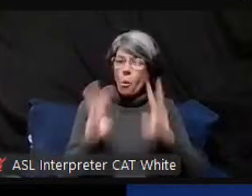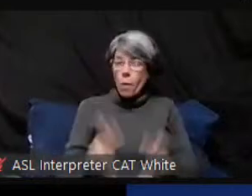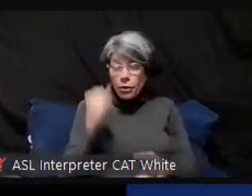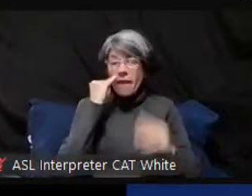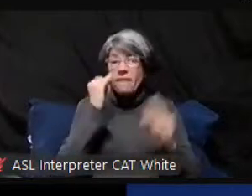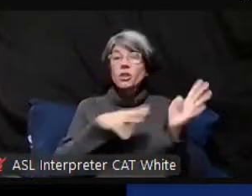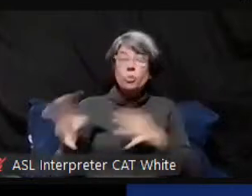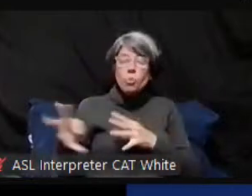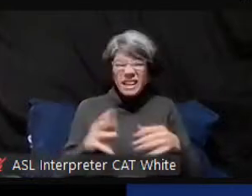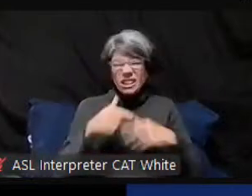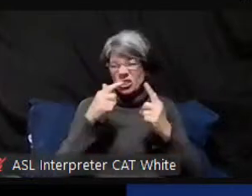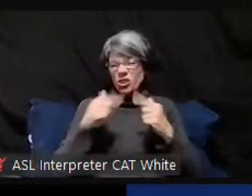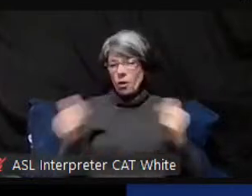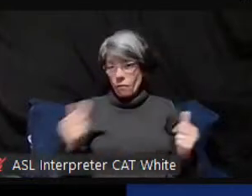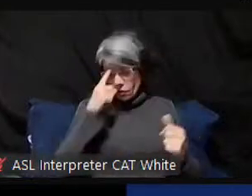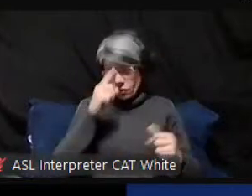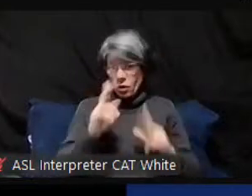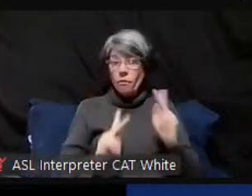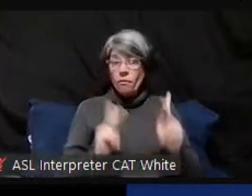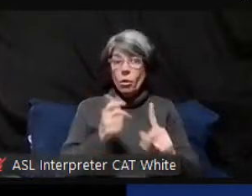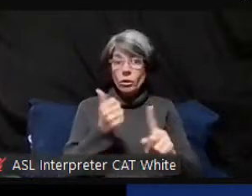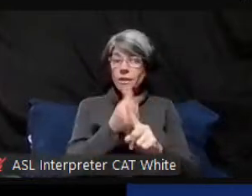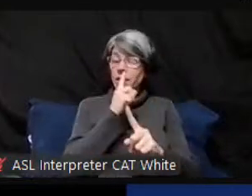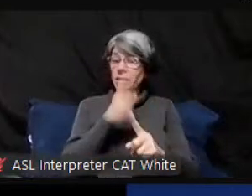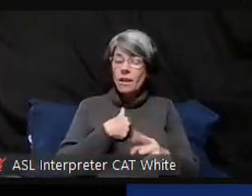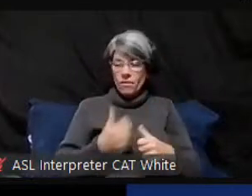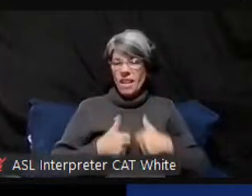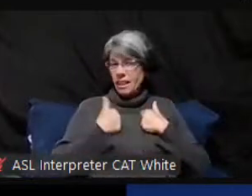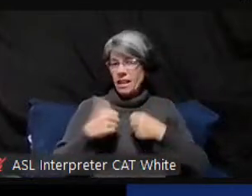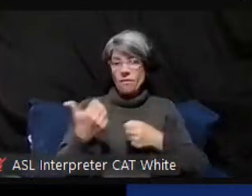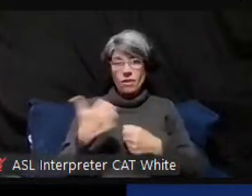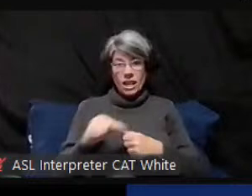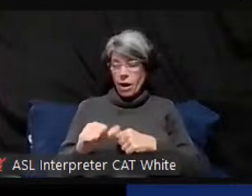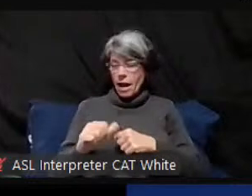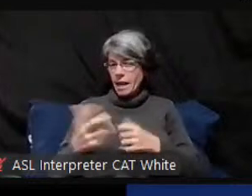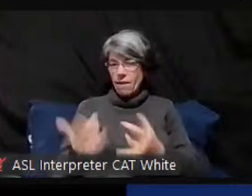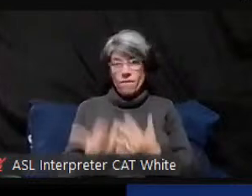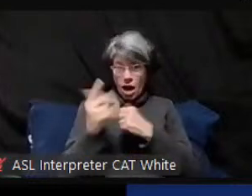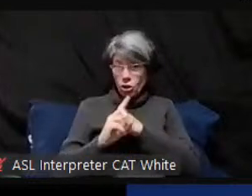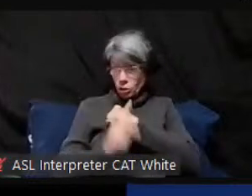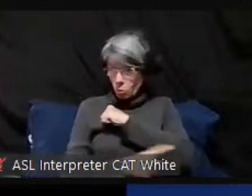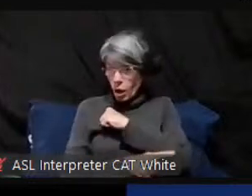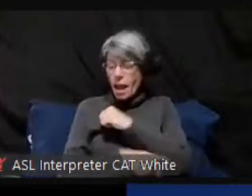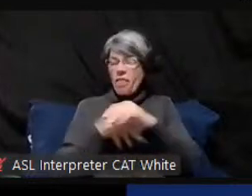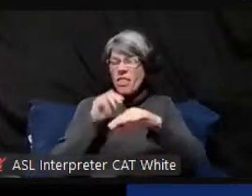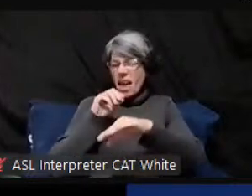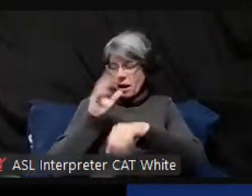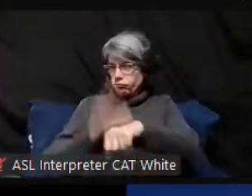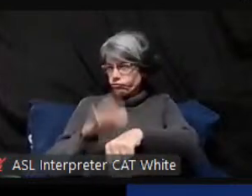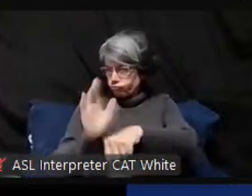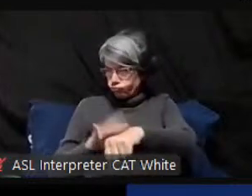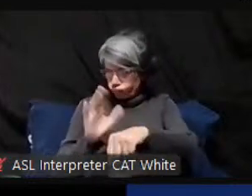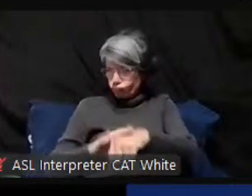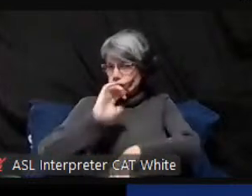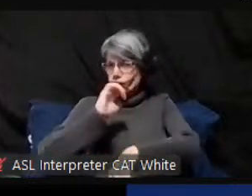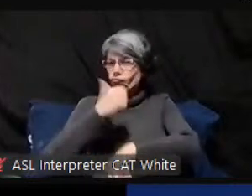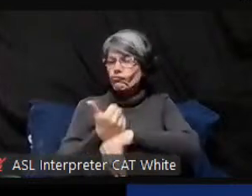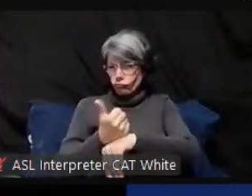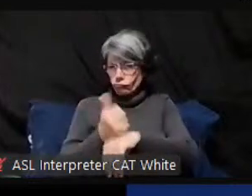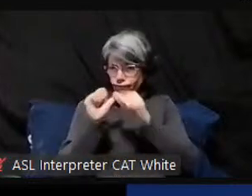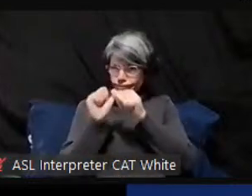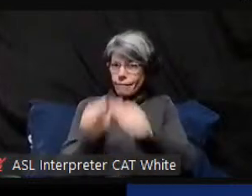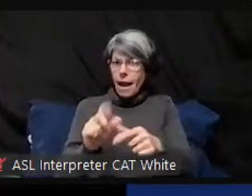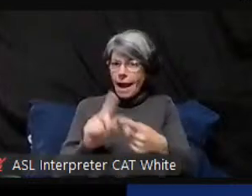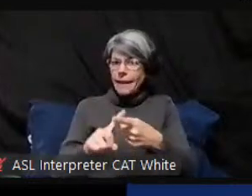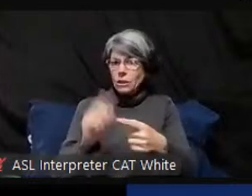wind and so forth. So for folks that are near any fire debris, that advisory is in place until cleanup